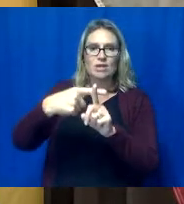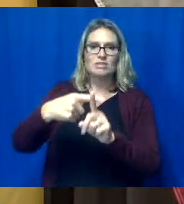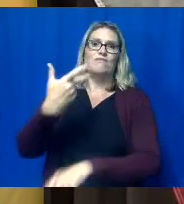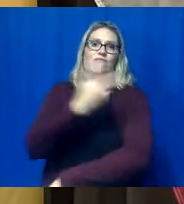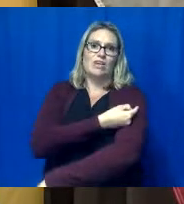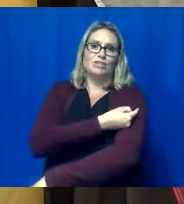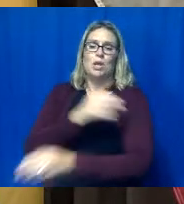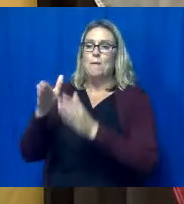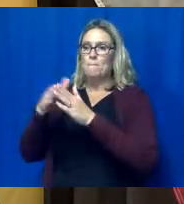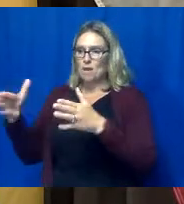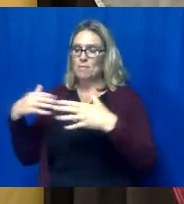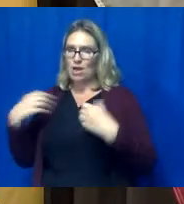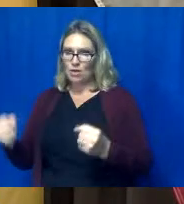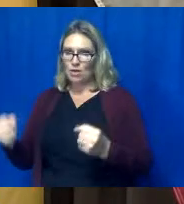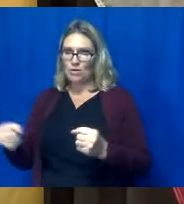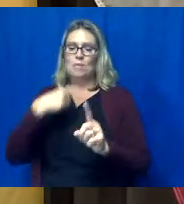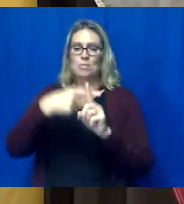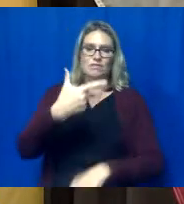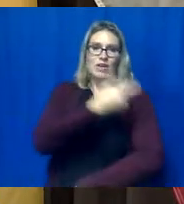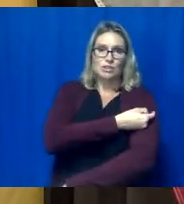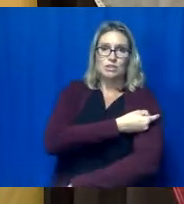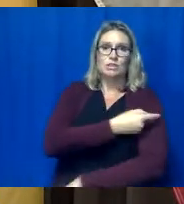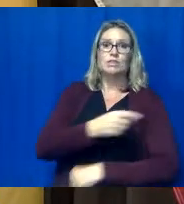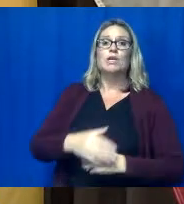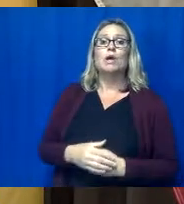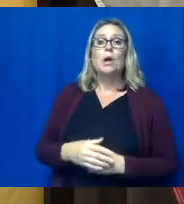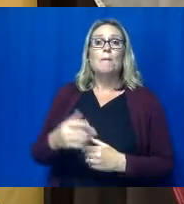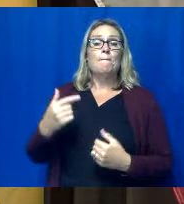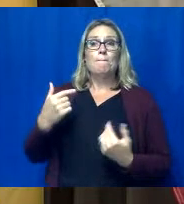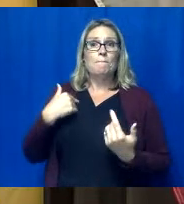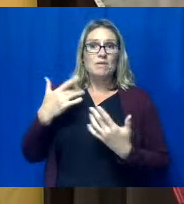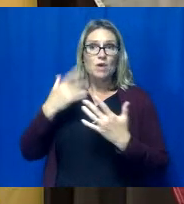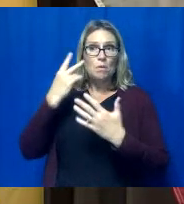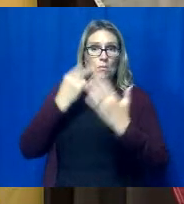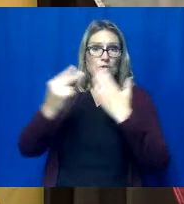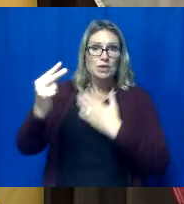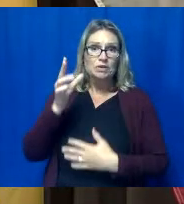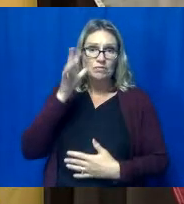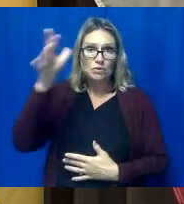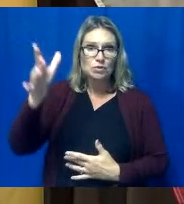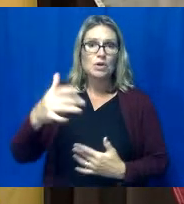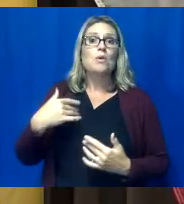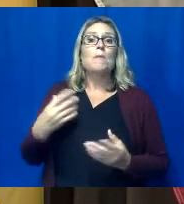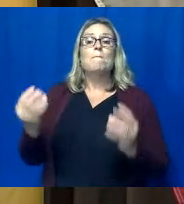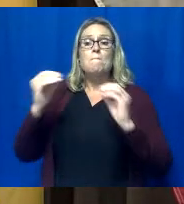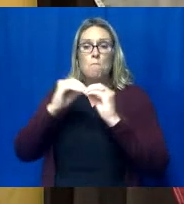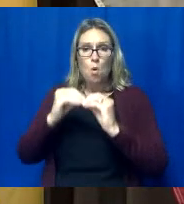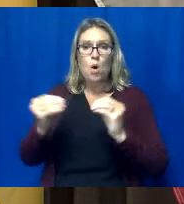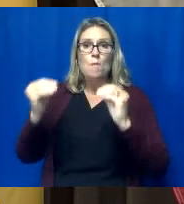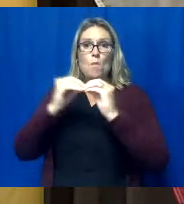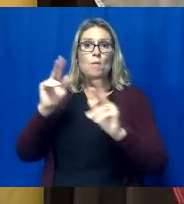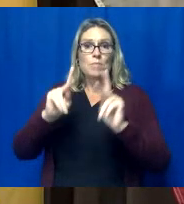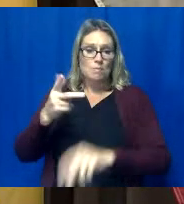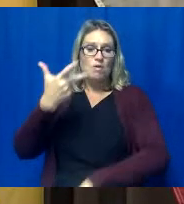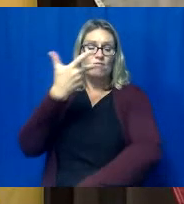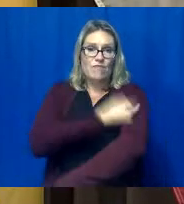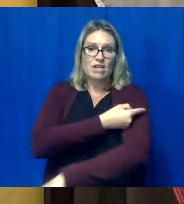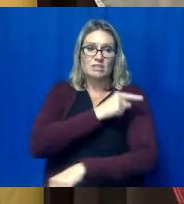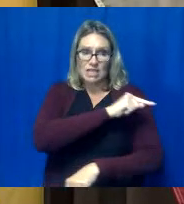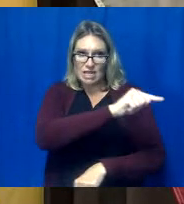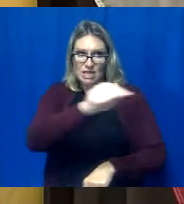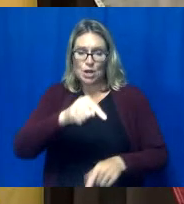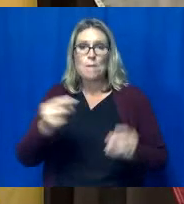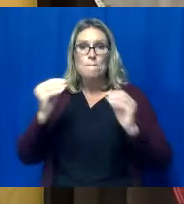what would I speculate going forward? As we have more and more vaccine protection going forward, you